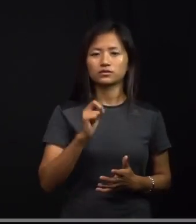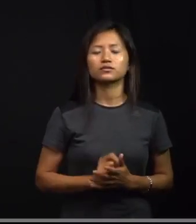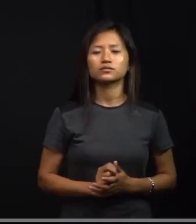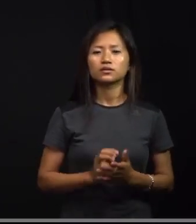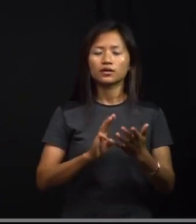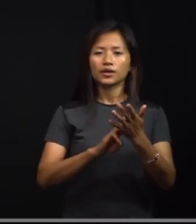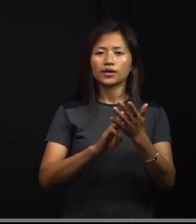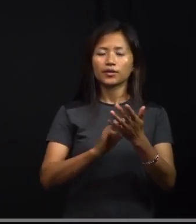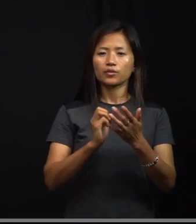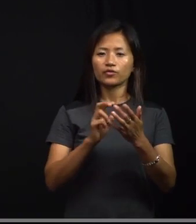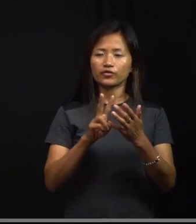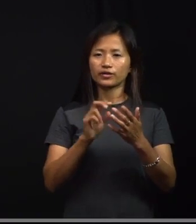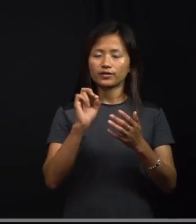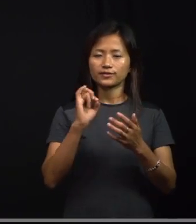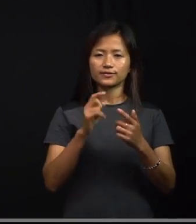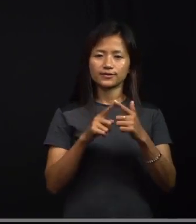of the students.